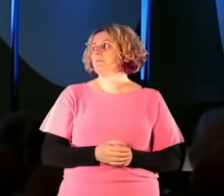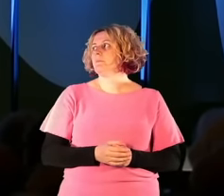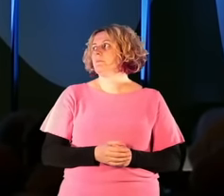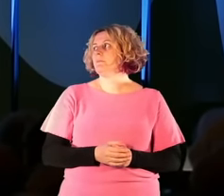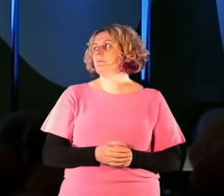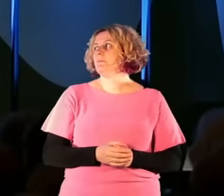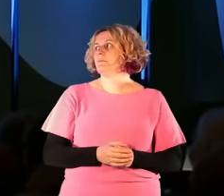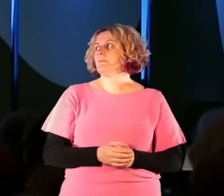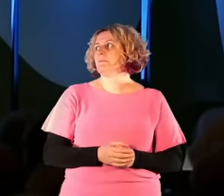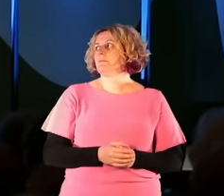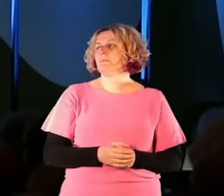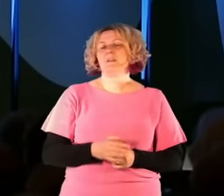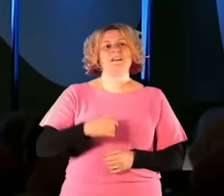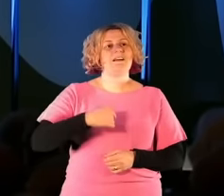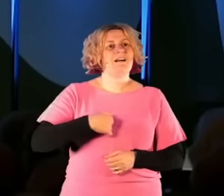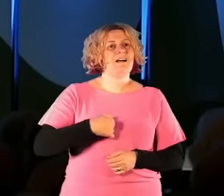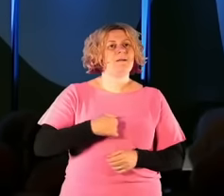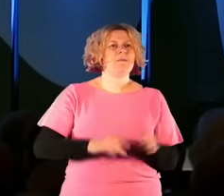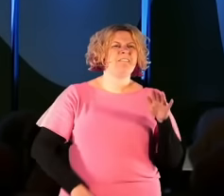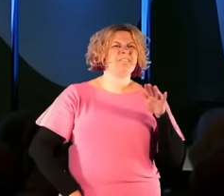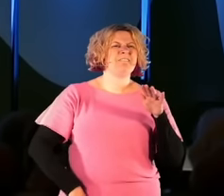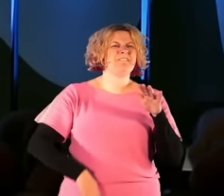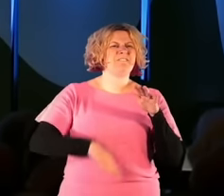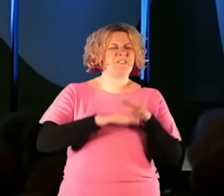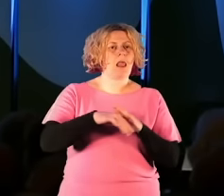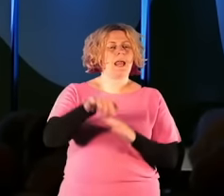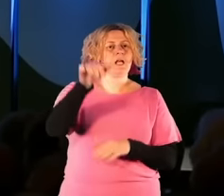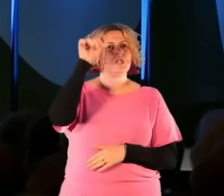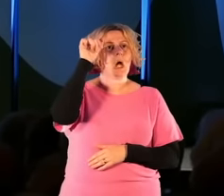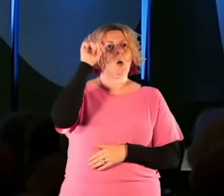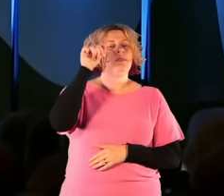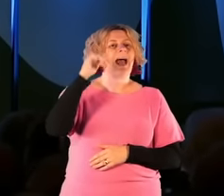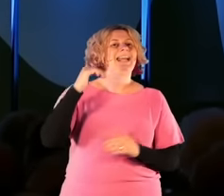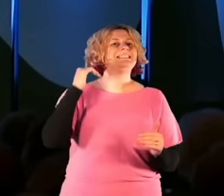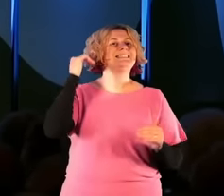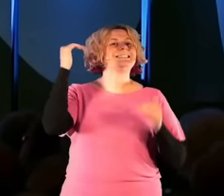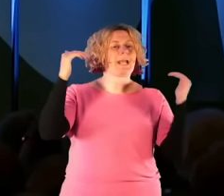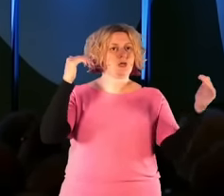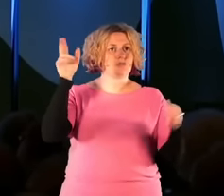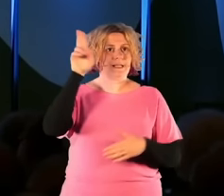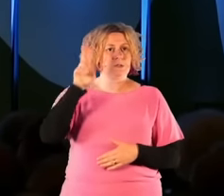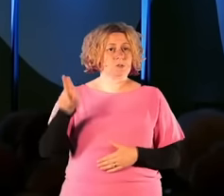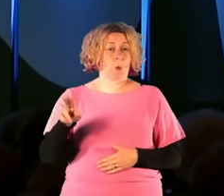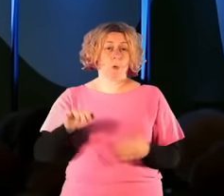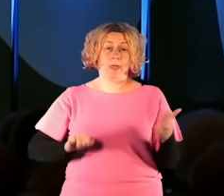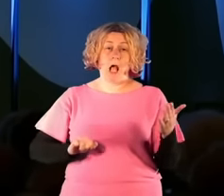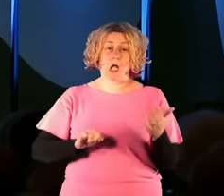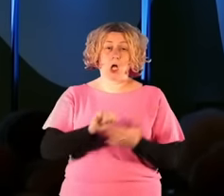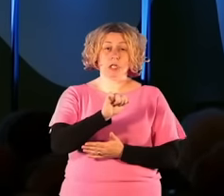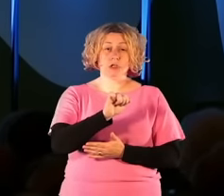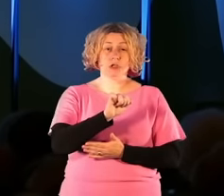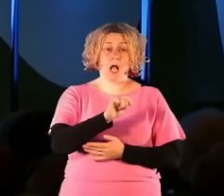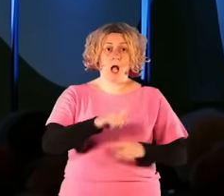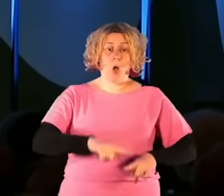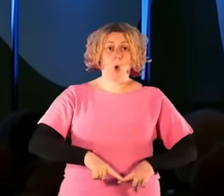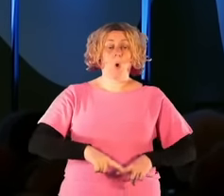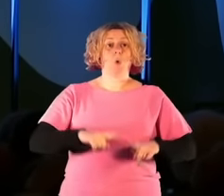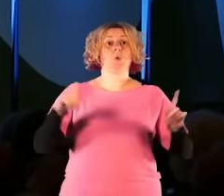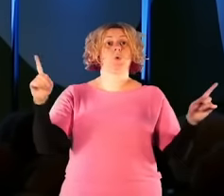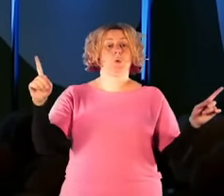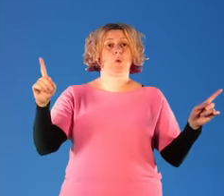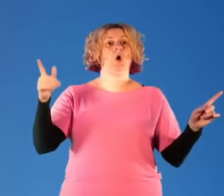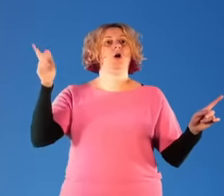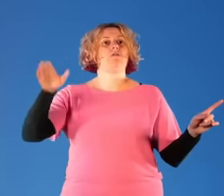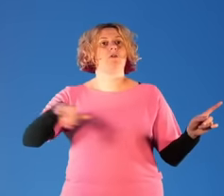to live out loud for Jesus than in our secondary schools, where our culture screams out a worldview that